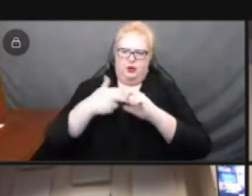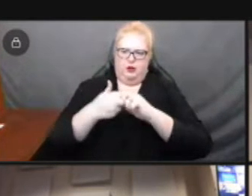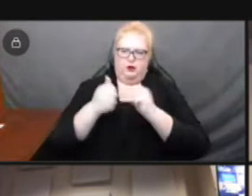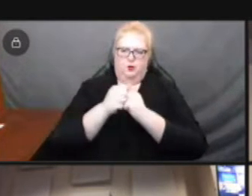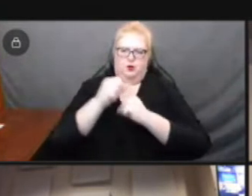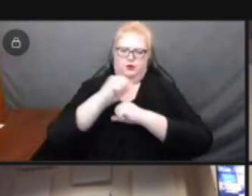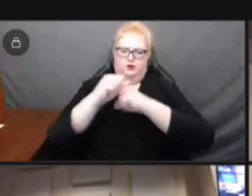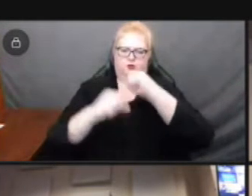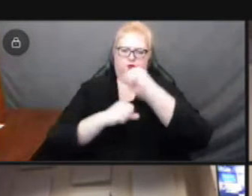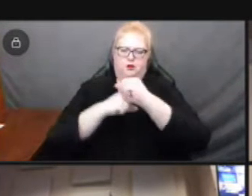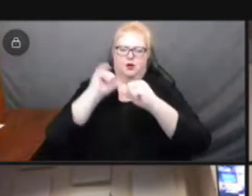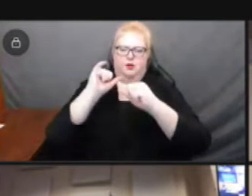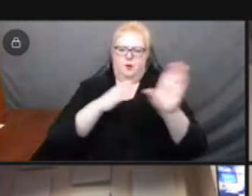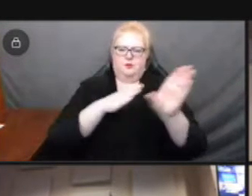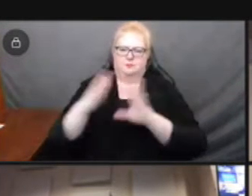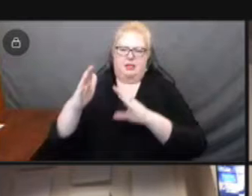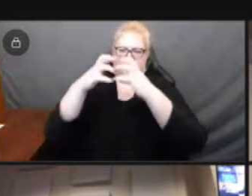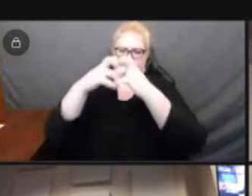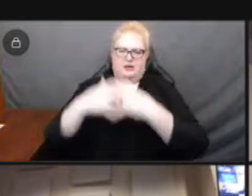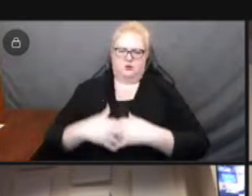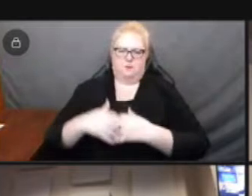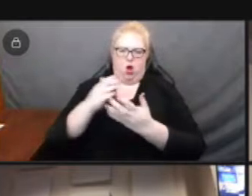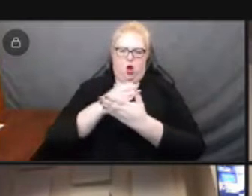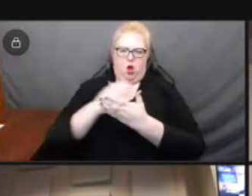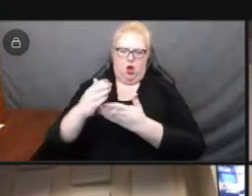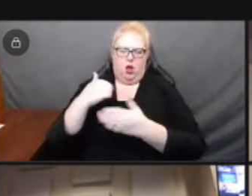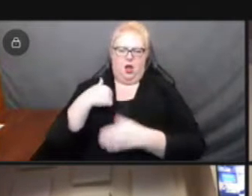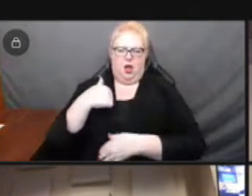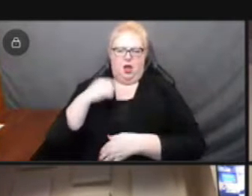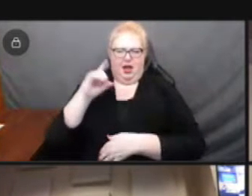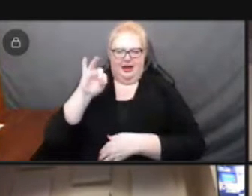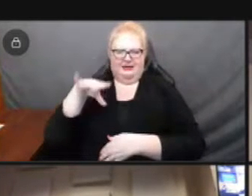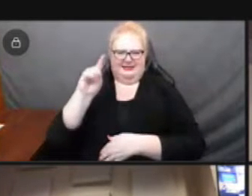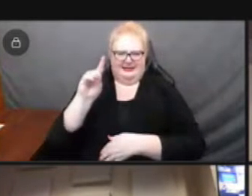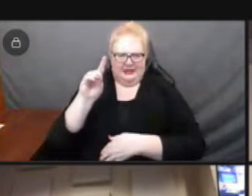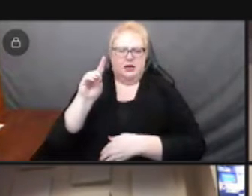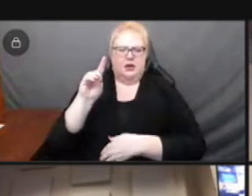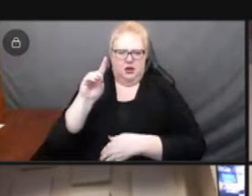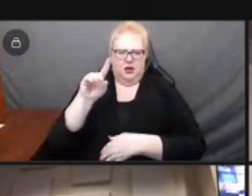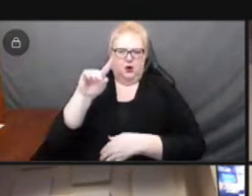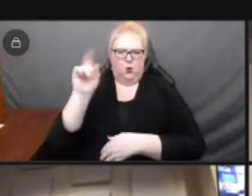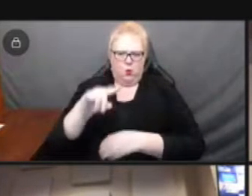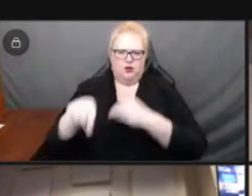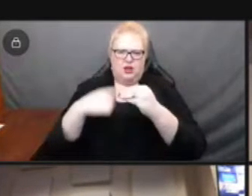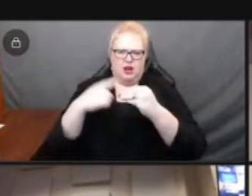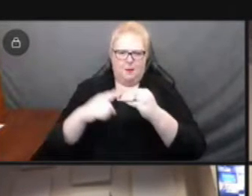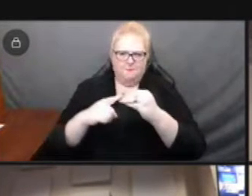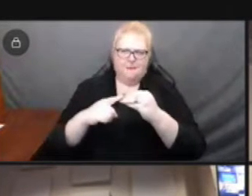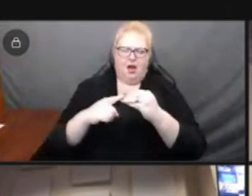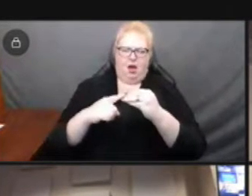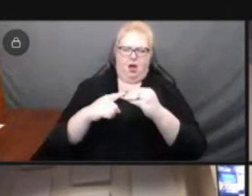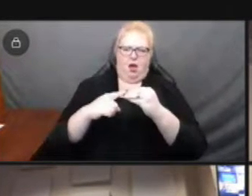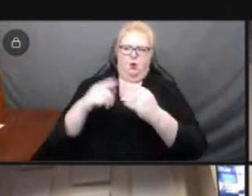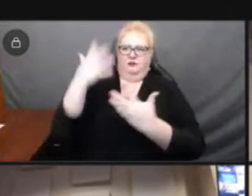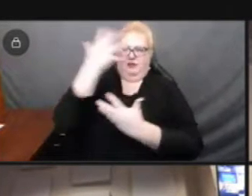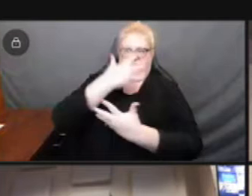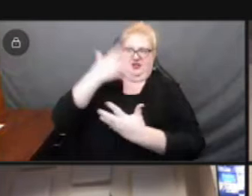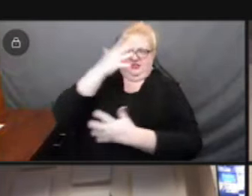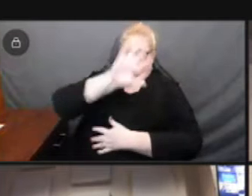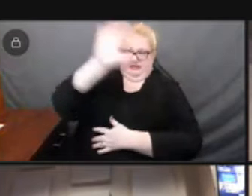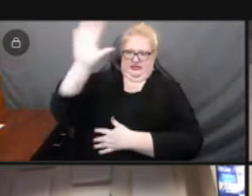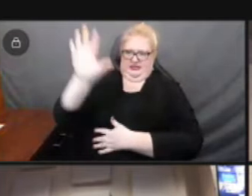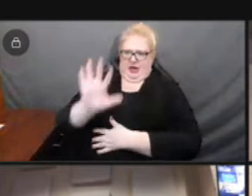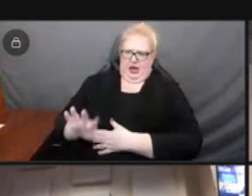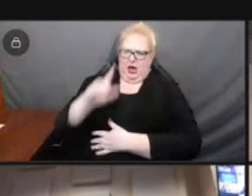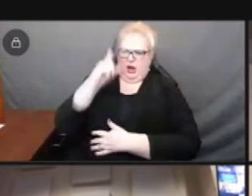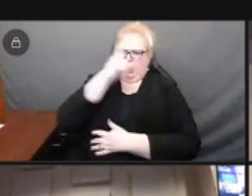I questioned one of the structures due to the facade, and it just appeared to me that it could have some